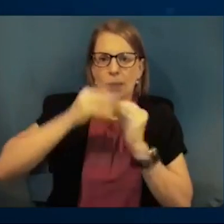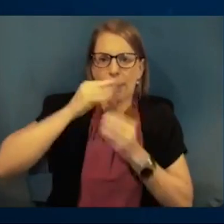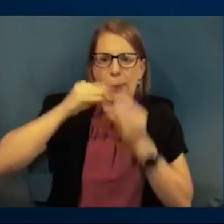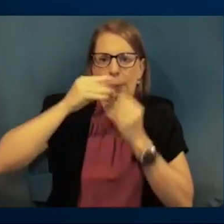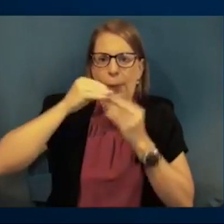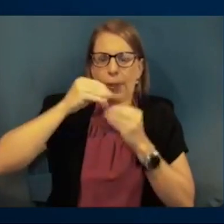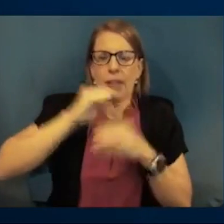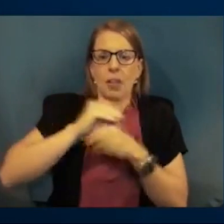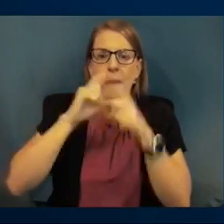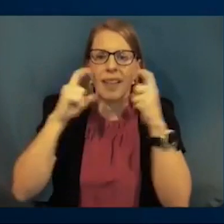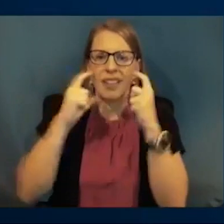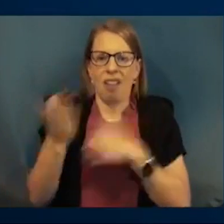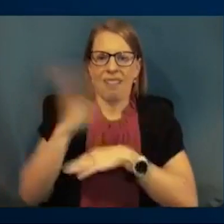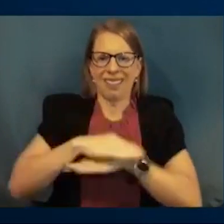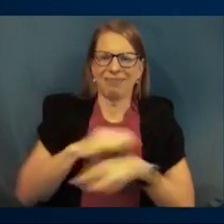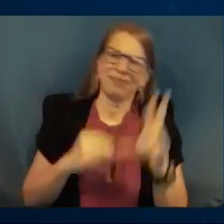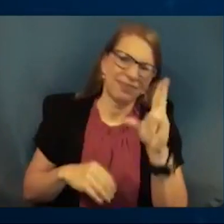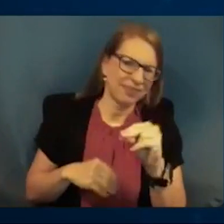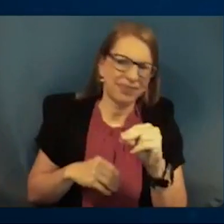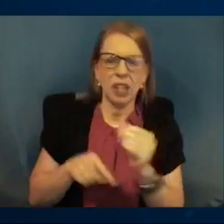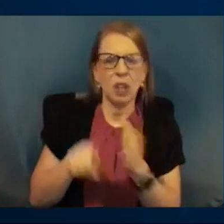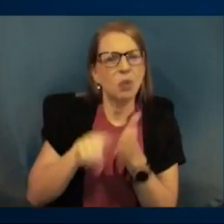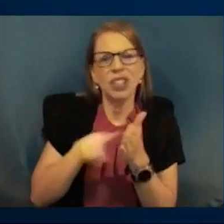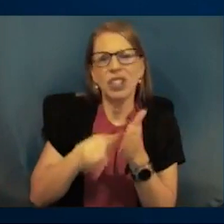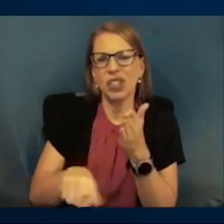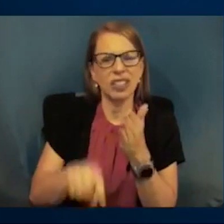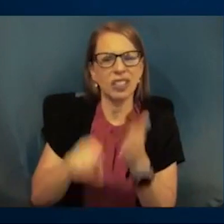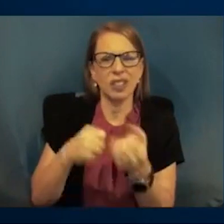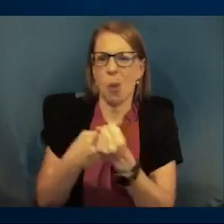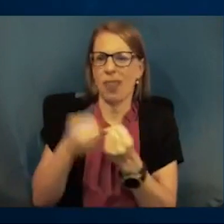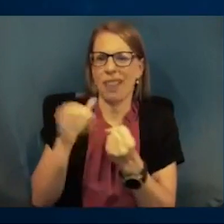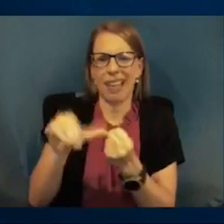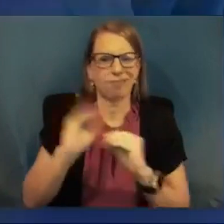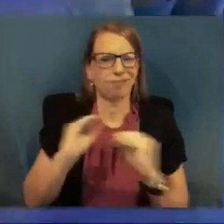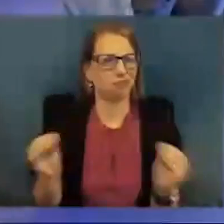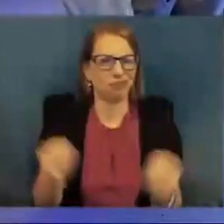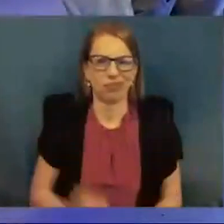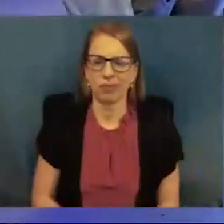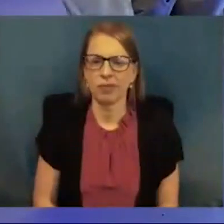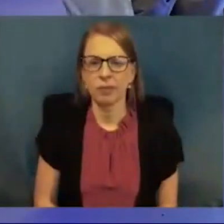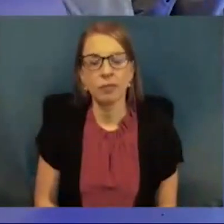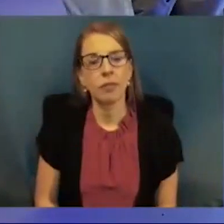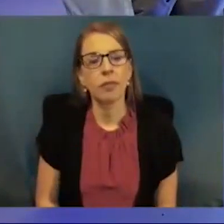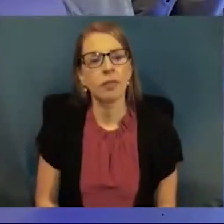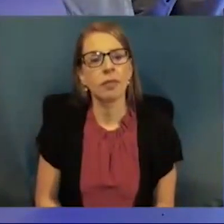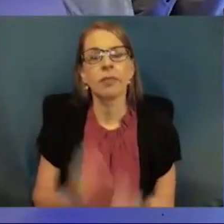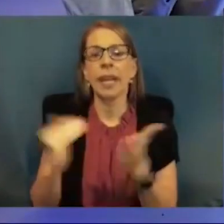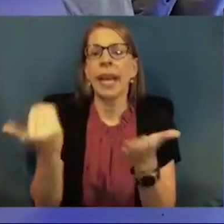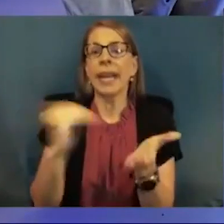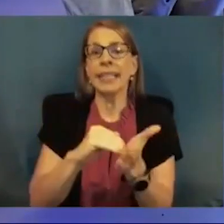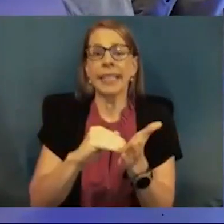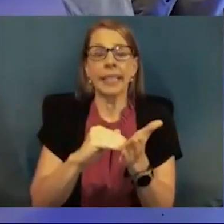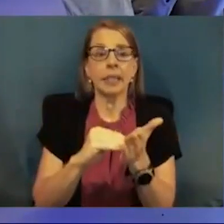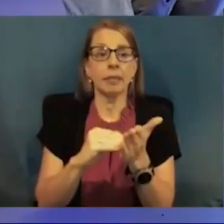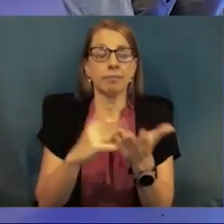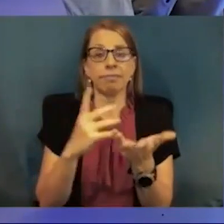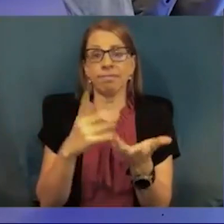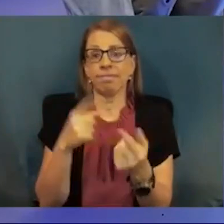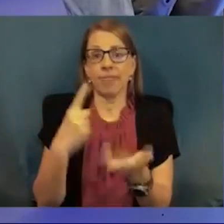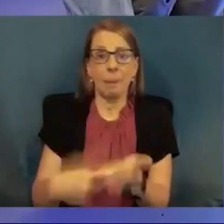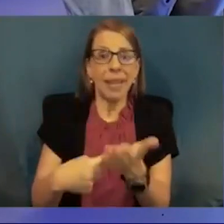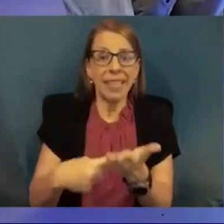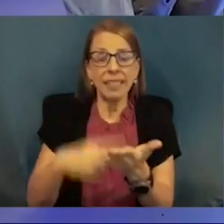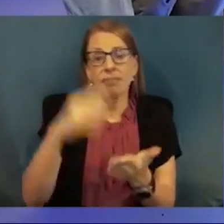been no research to bear that out at all. You know, again, it's an argument, it's an opinion, but it's